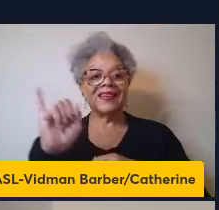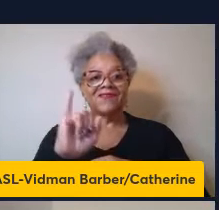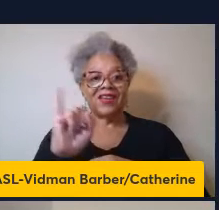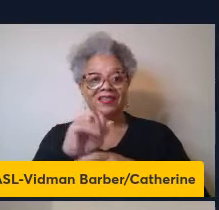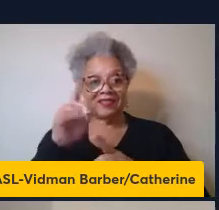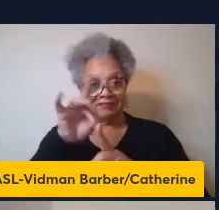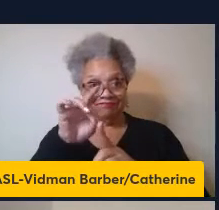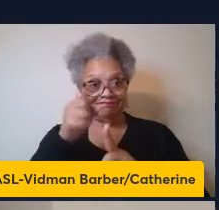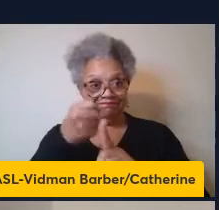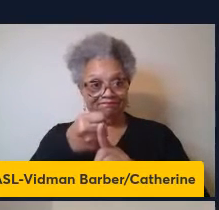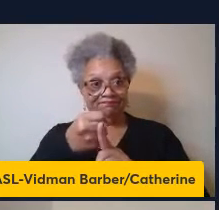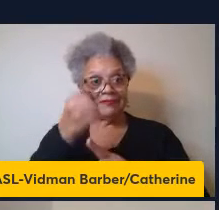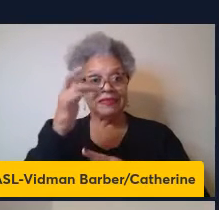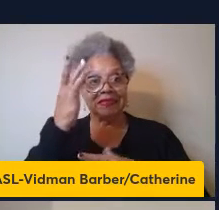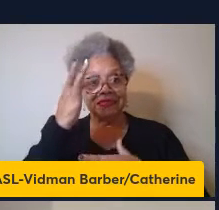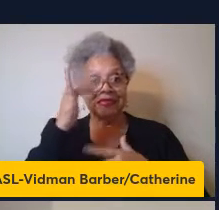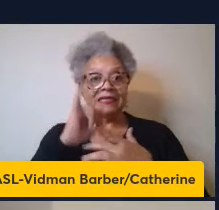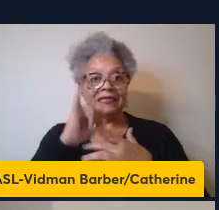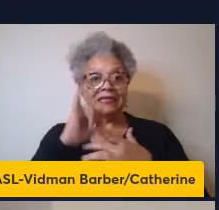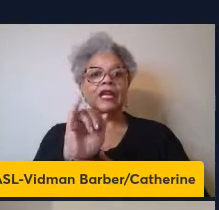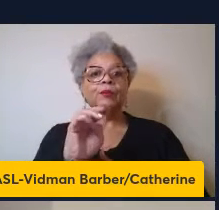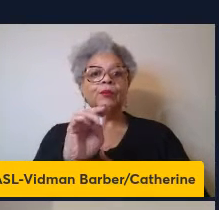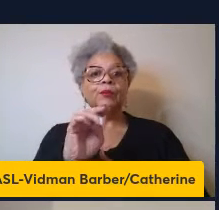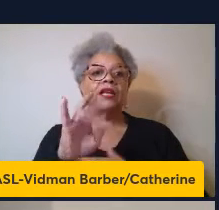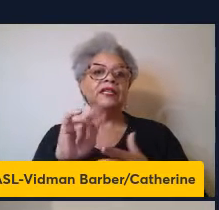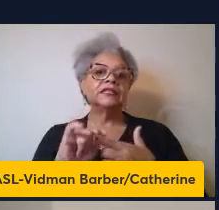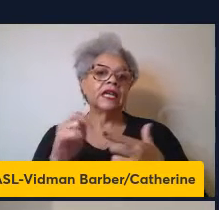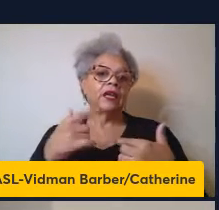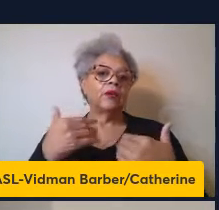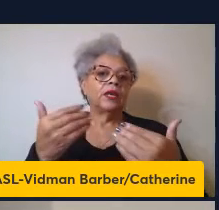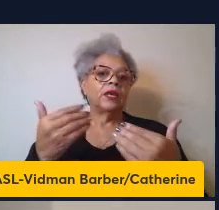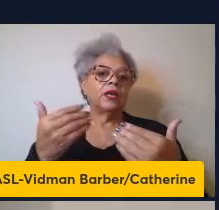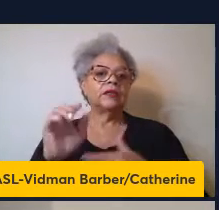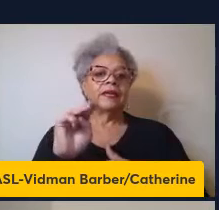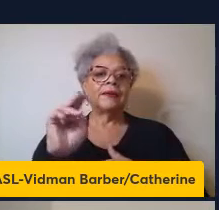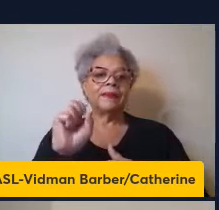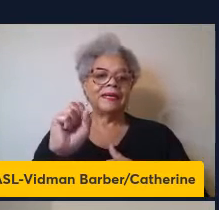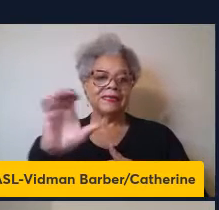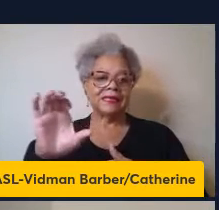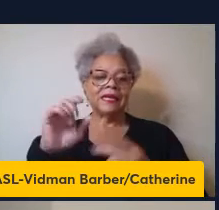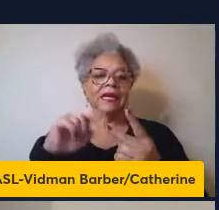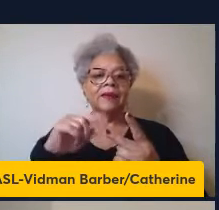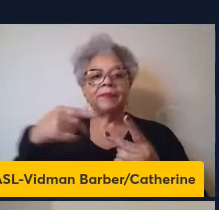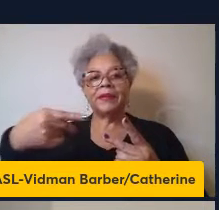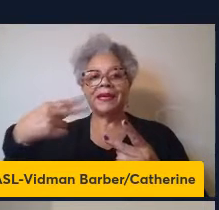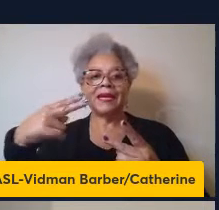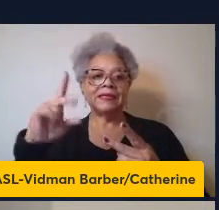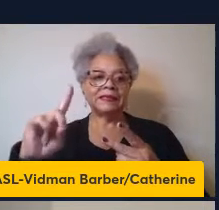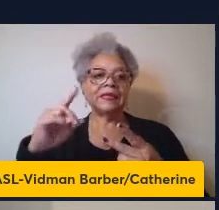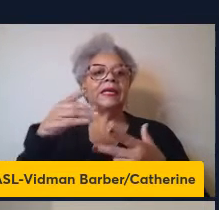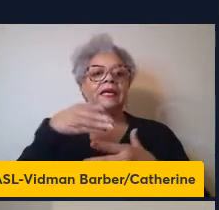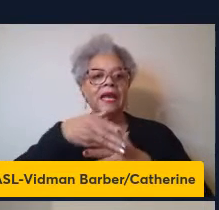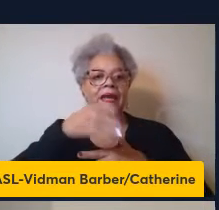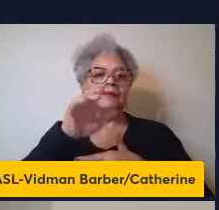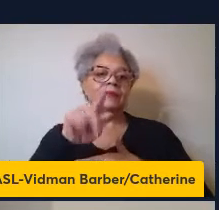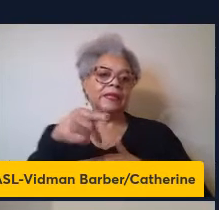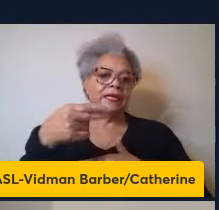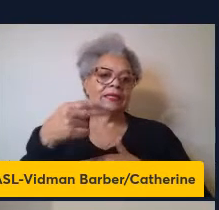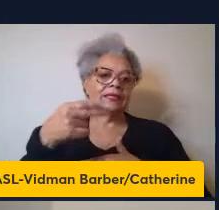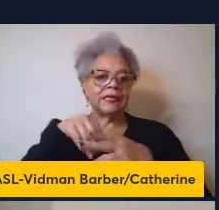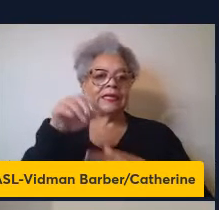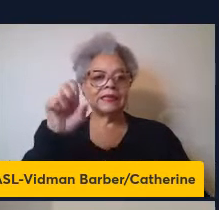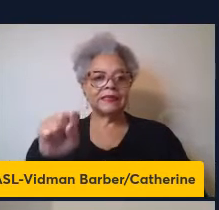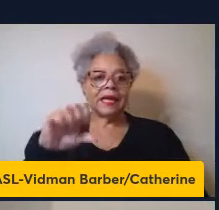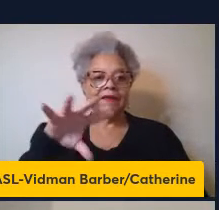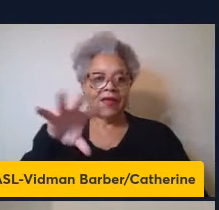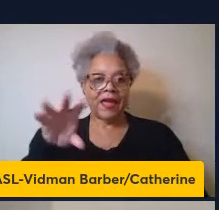essentially, from there, I was was hooked, went on to do my MSc and my PhD and my postdoc revealed in South Africa. And